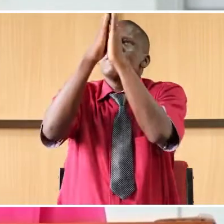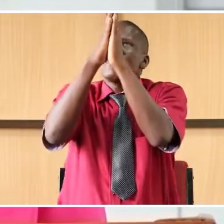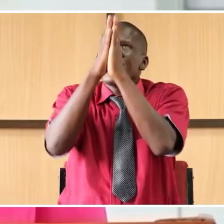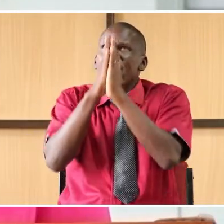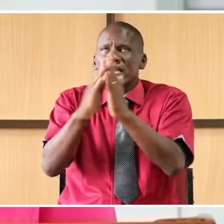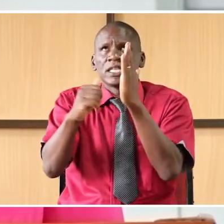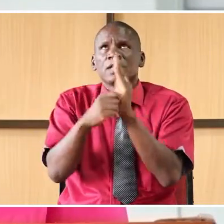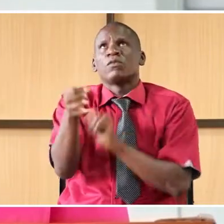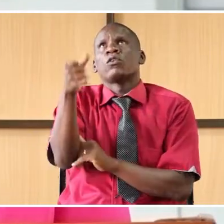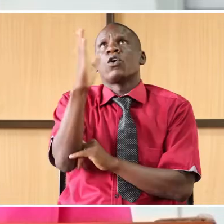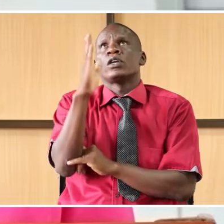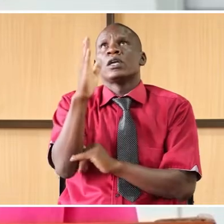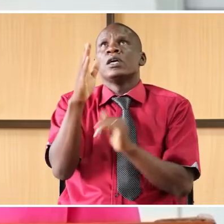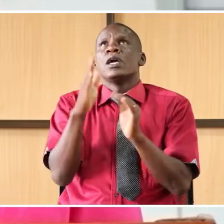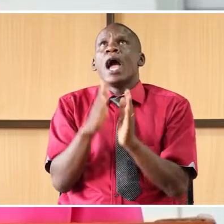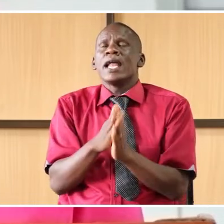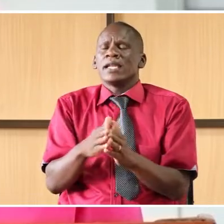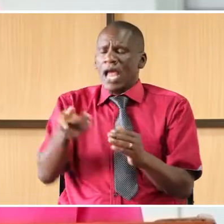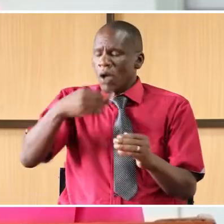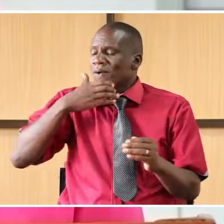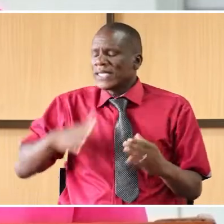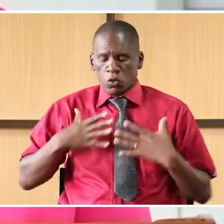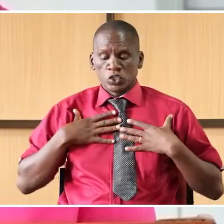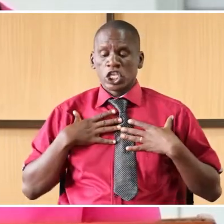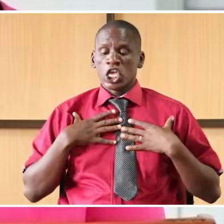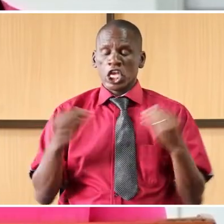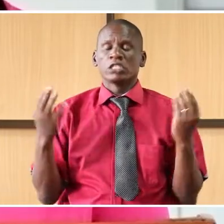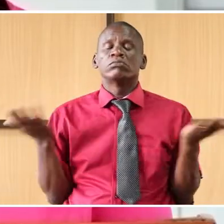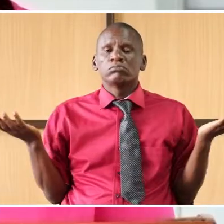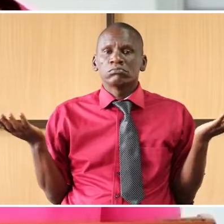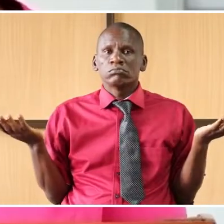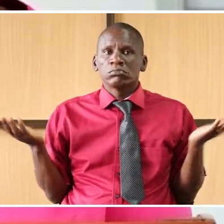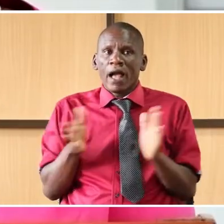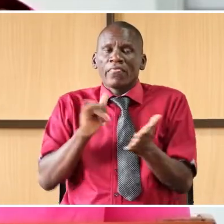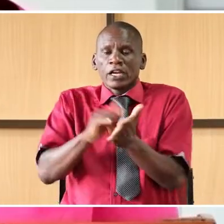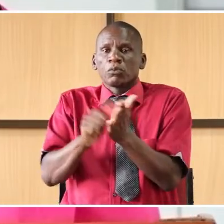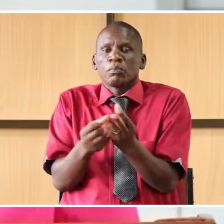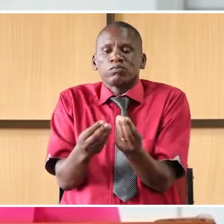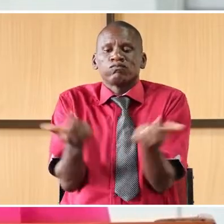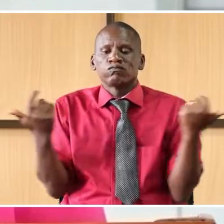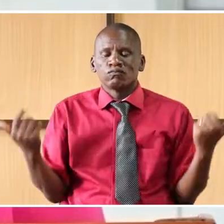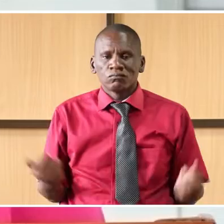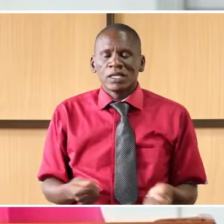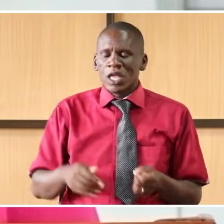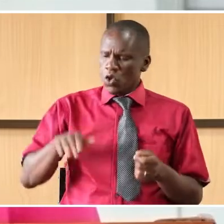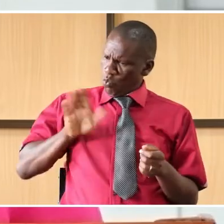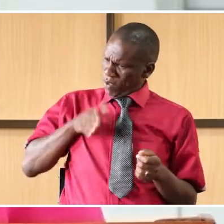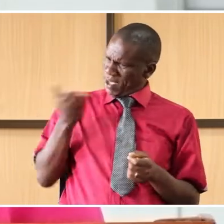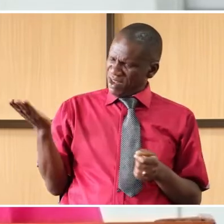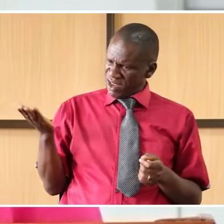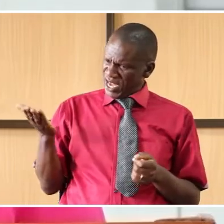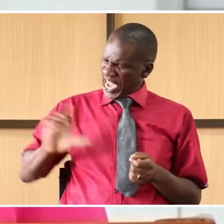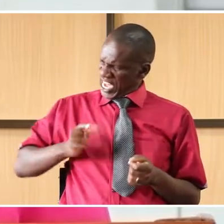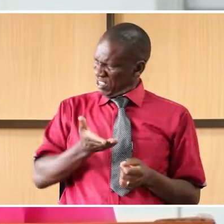the name of the Lord. He was healed instantly. And that thing disappeared. Ladies, Whatever